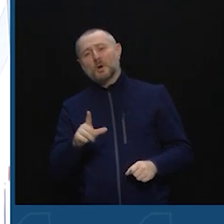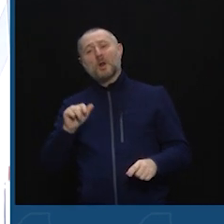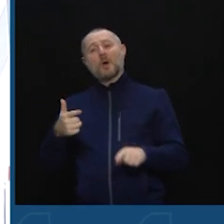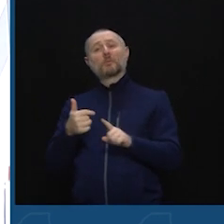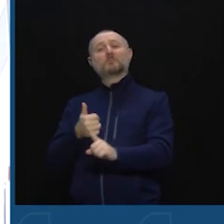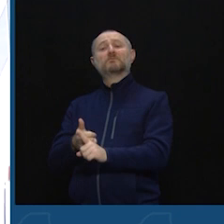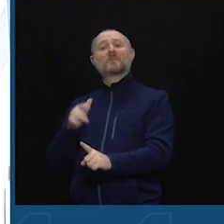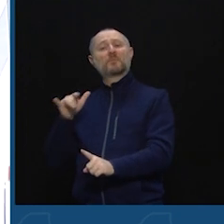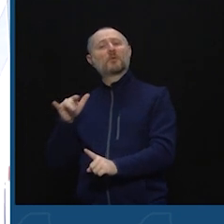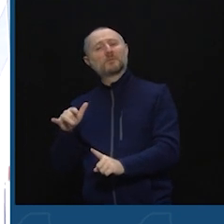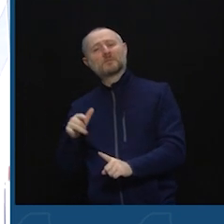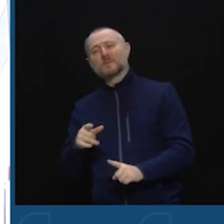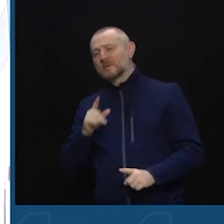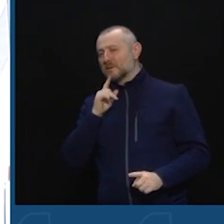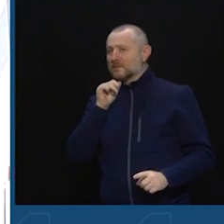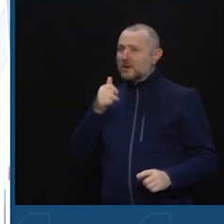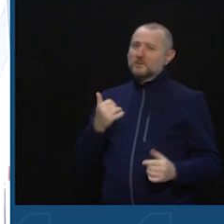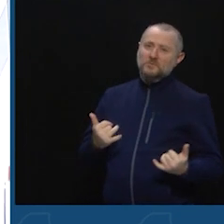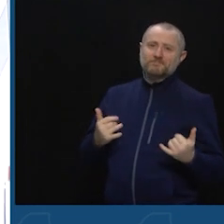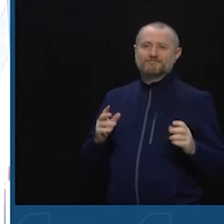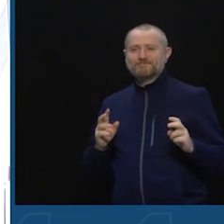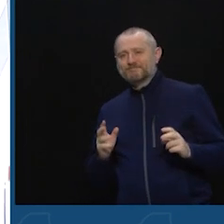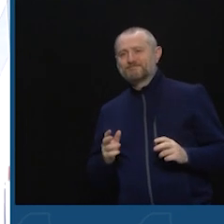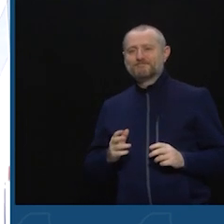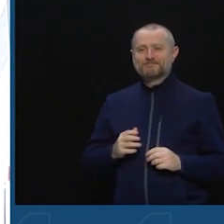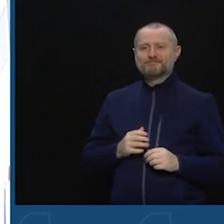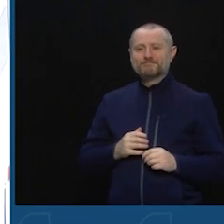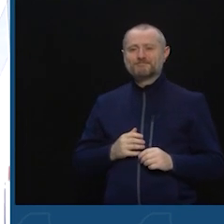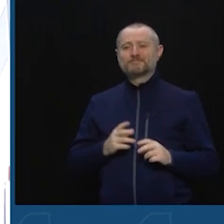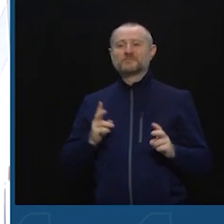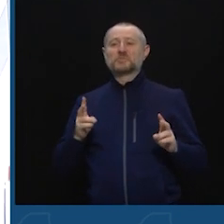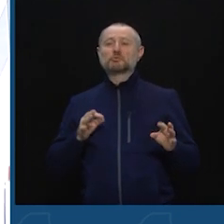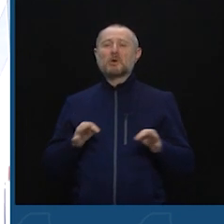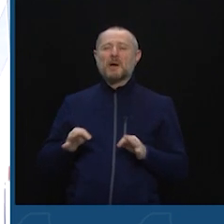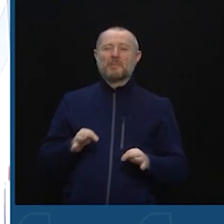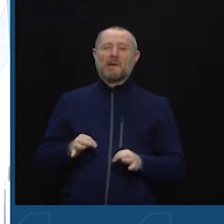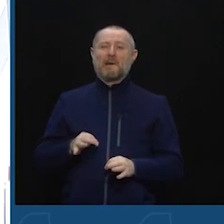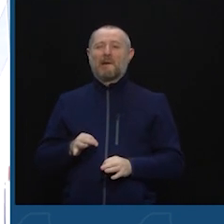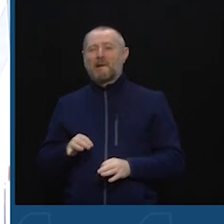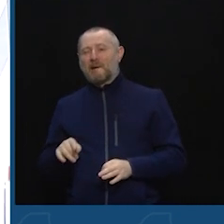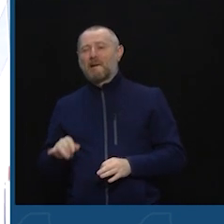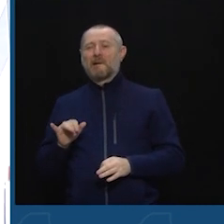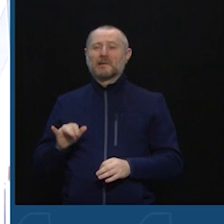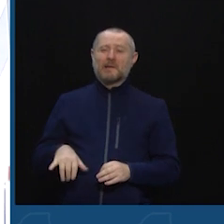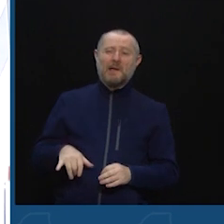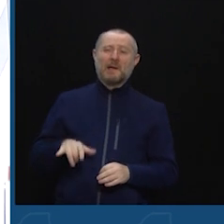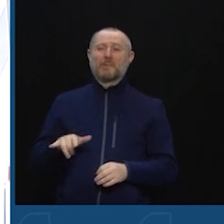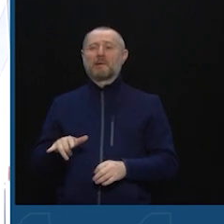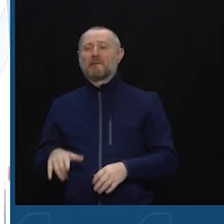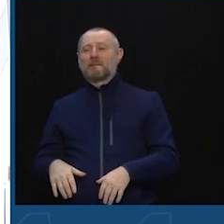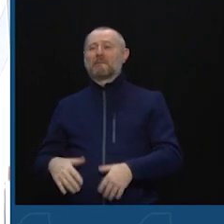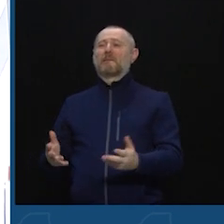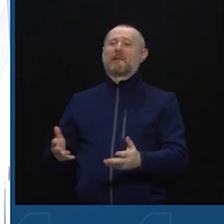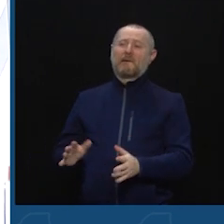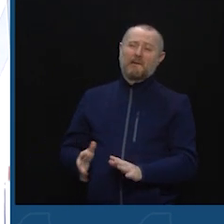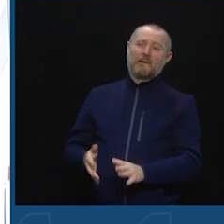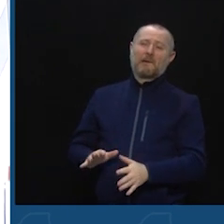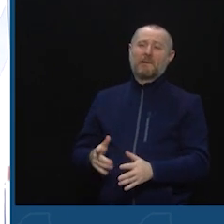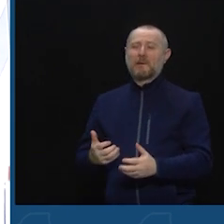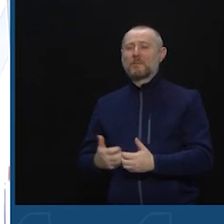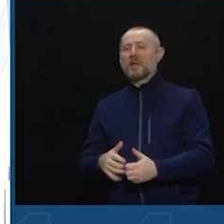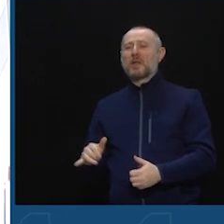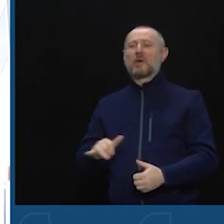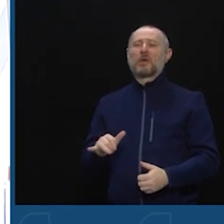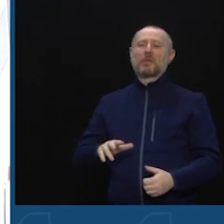longer is described, with some justification I might add, as being the airport befitting a third world country, as